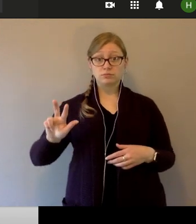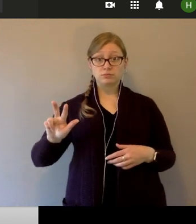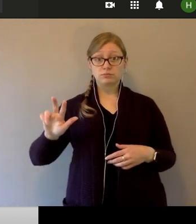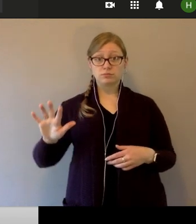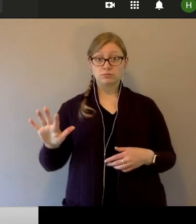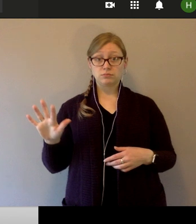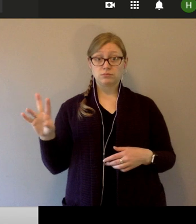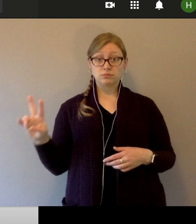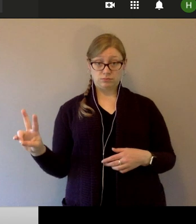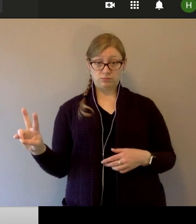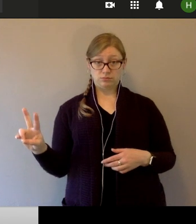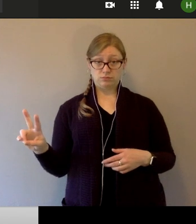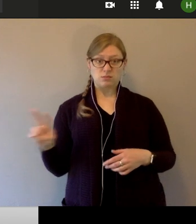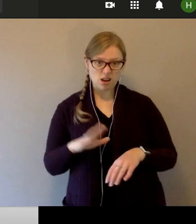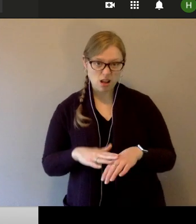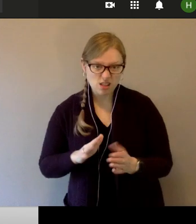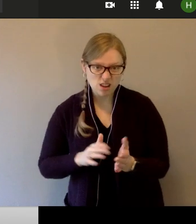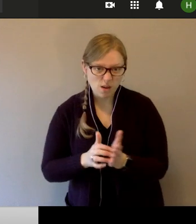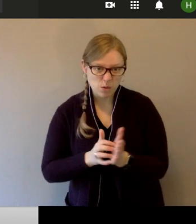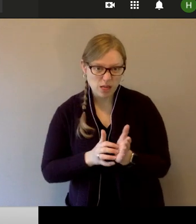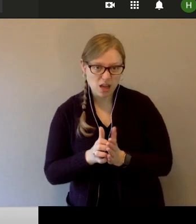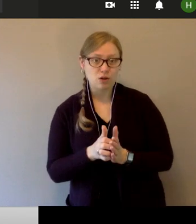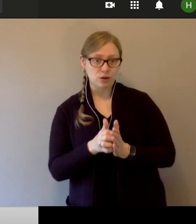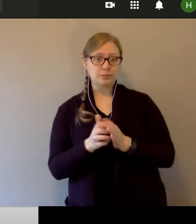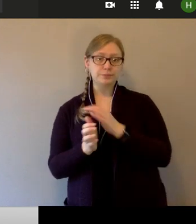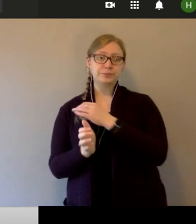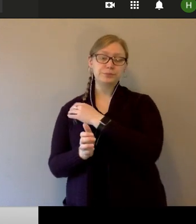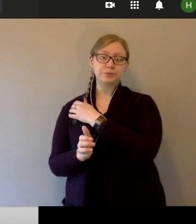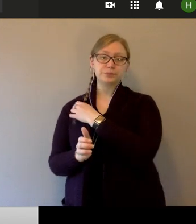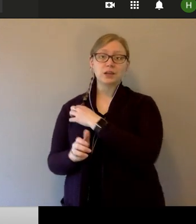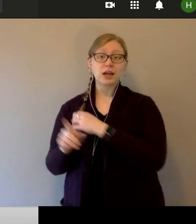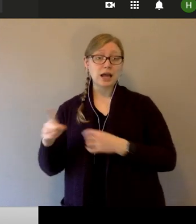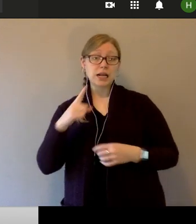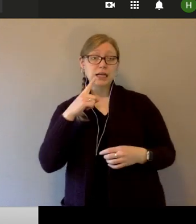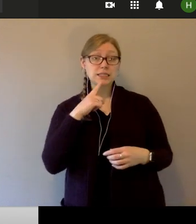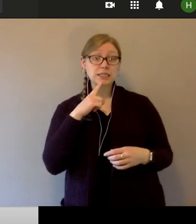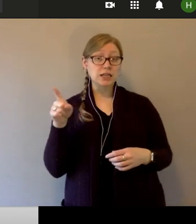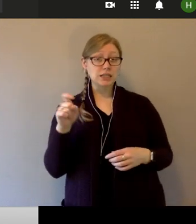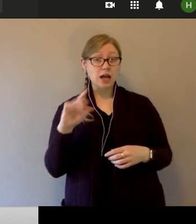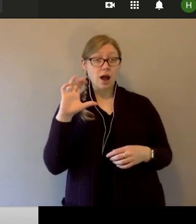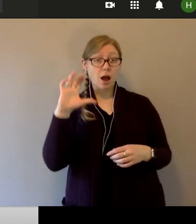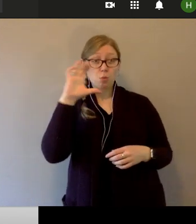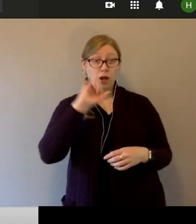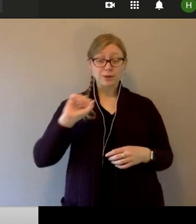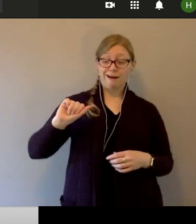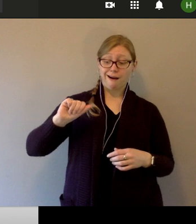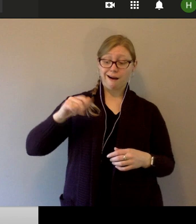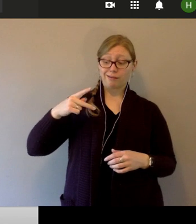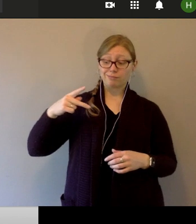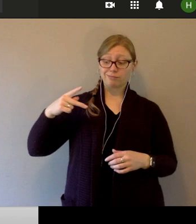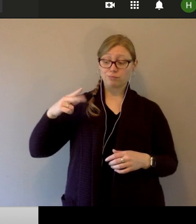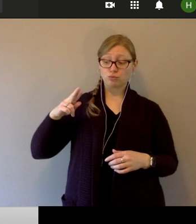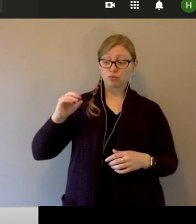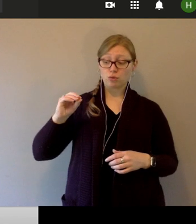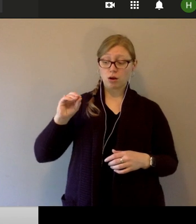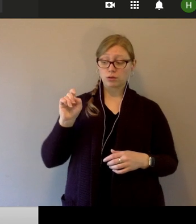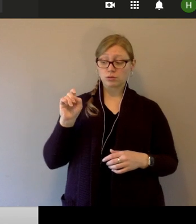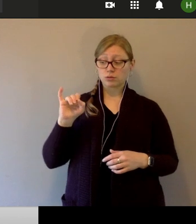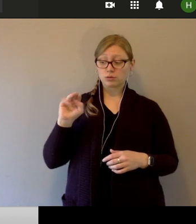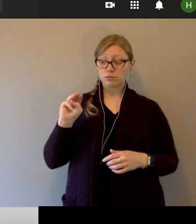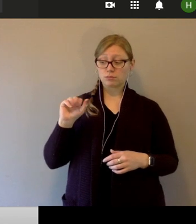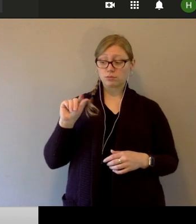23.6352 is what comes out of my calculator. And it says the approximate angle. Notice that they gave us the other to a whole number, so